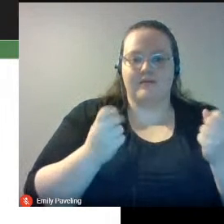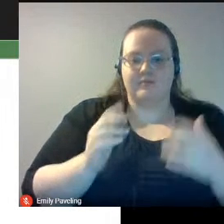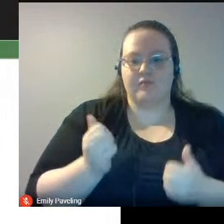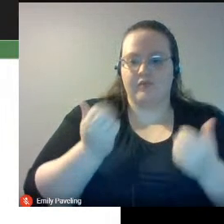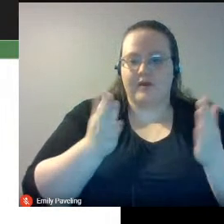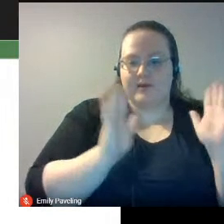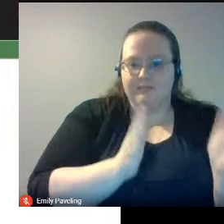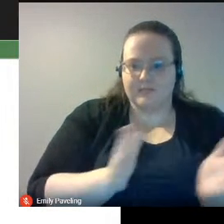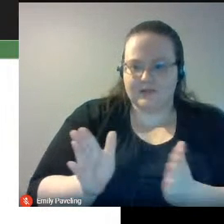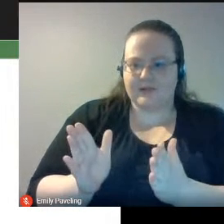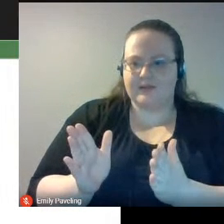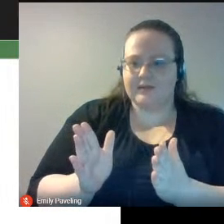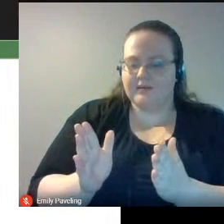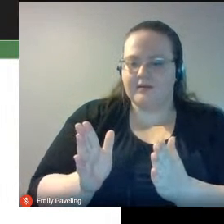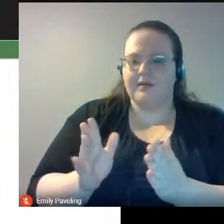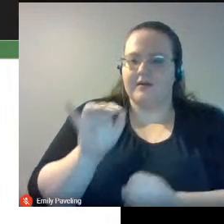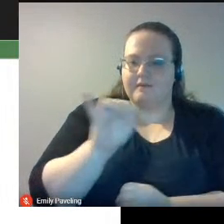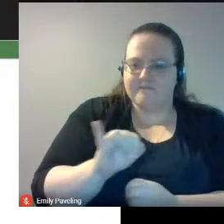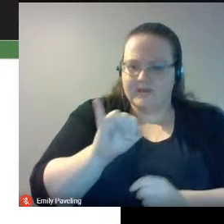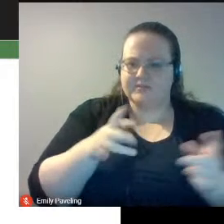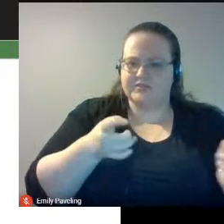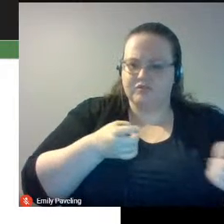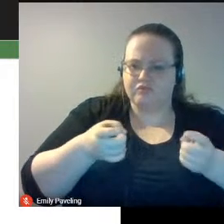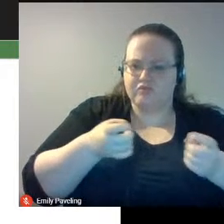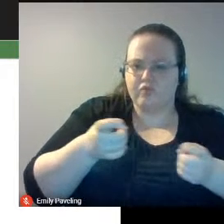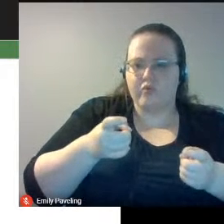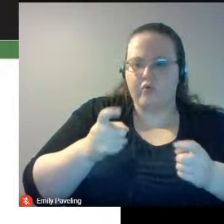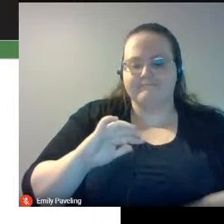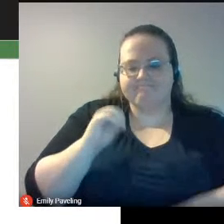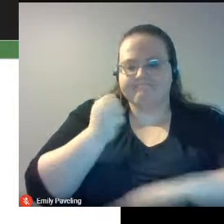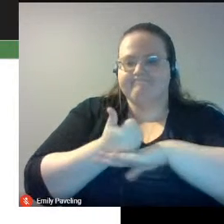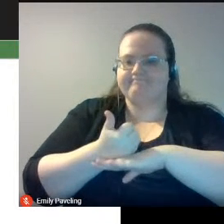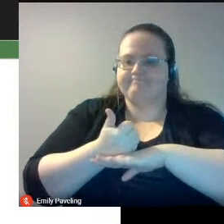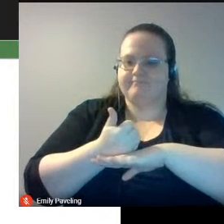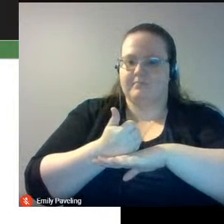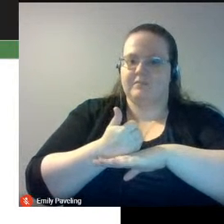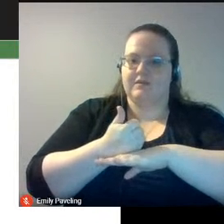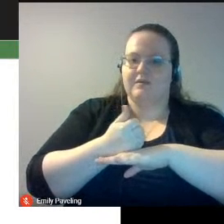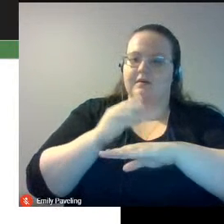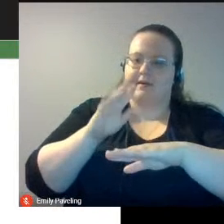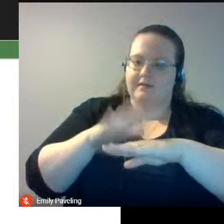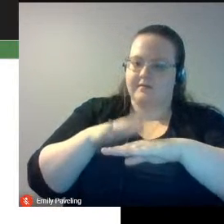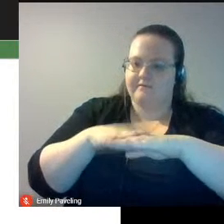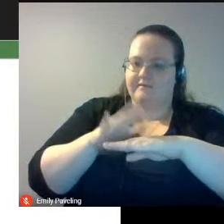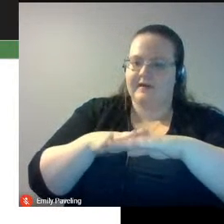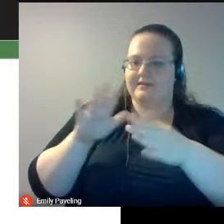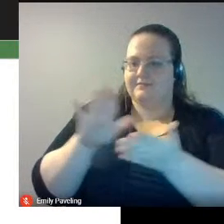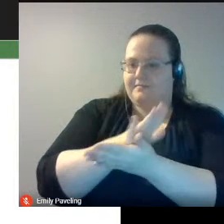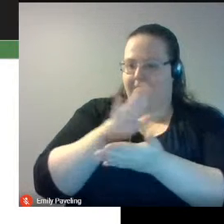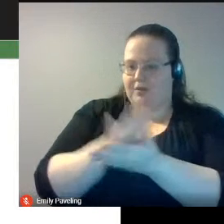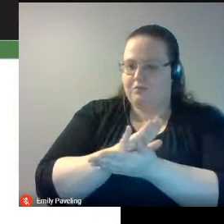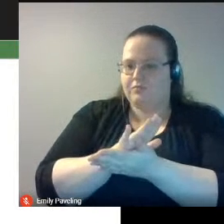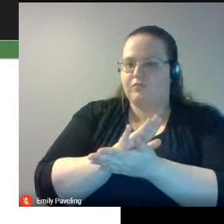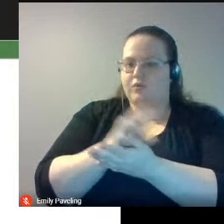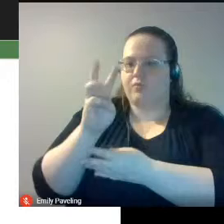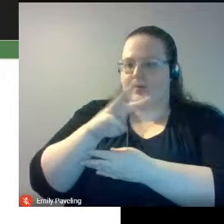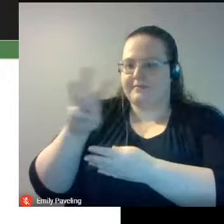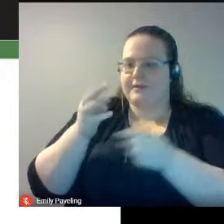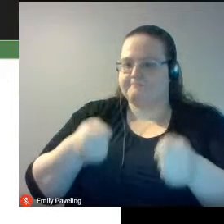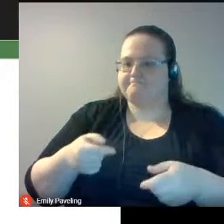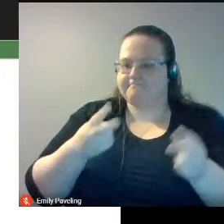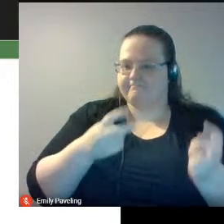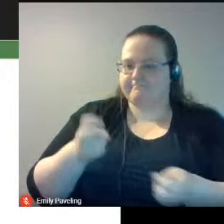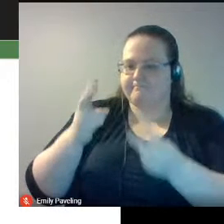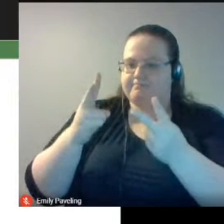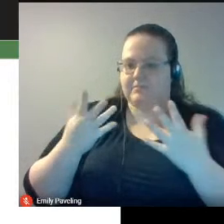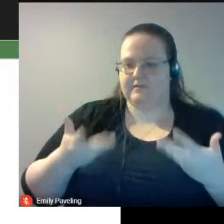and control measures and have posted guidance documents on our website. As I mentioned earlier, we're working with the school